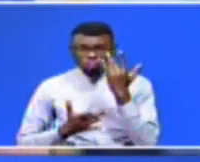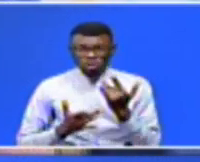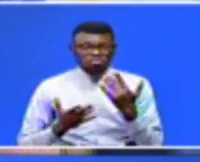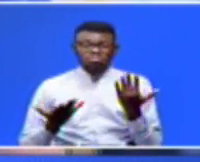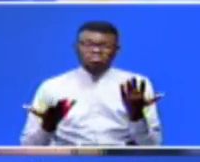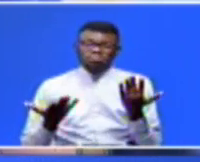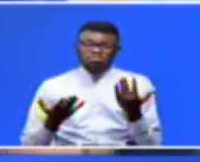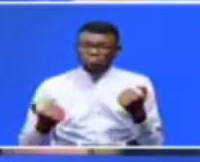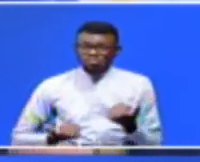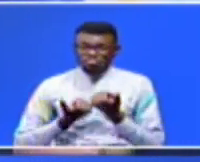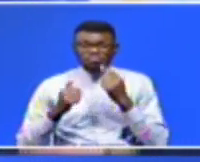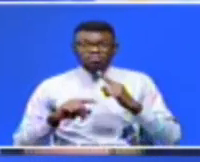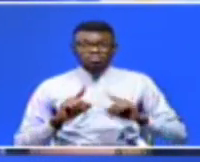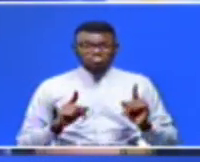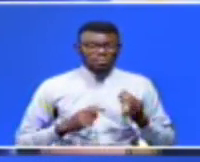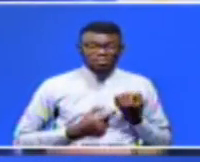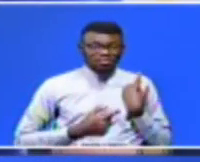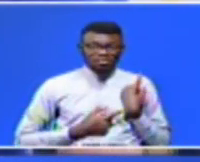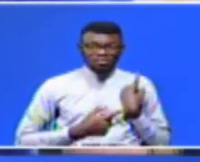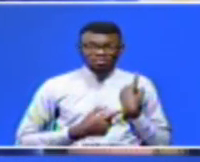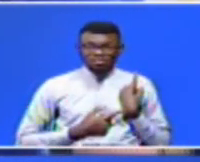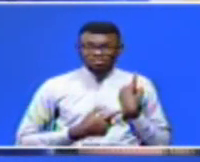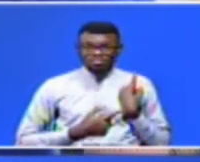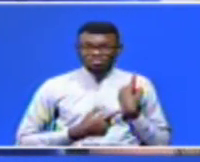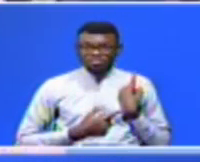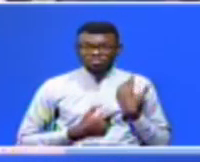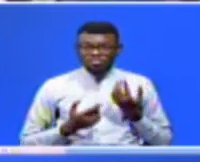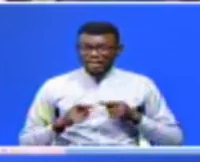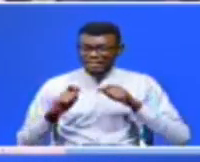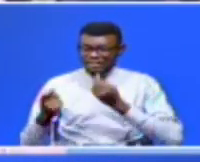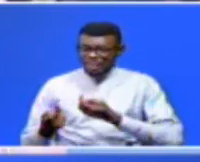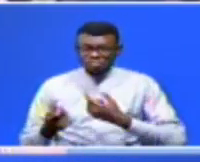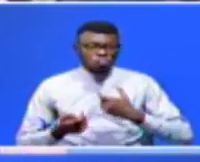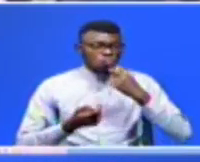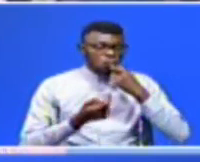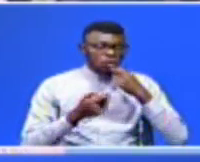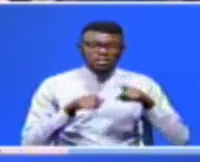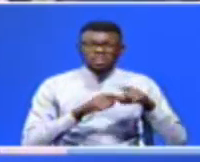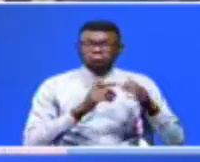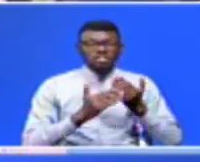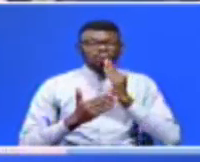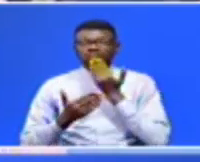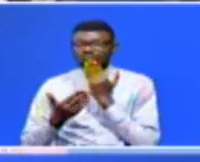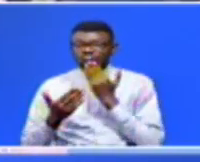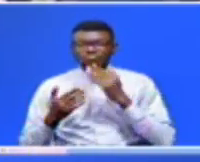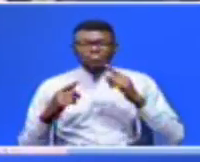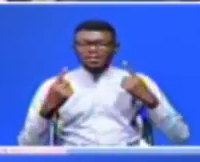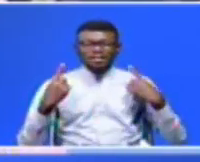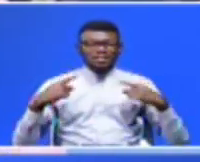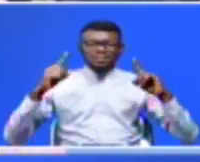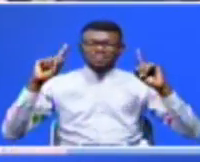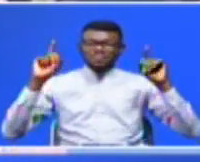but I can understand. A team just like Gomaya and the FC, we must have success.